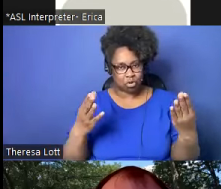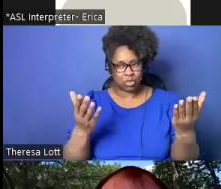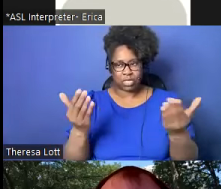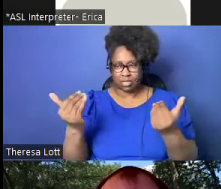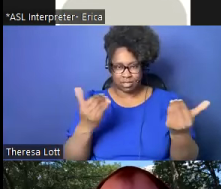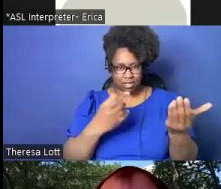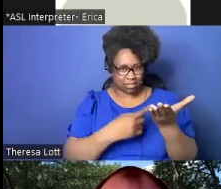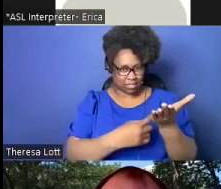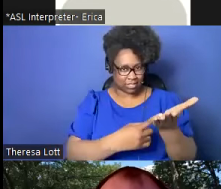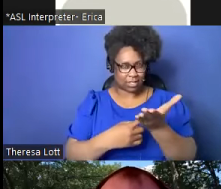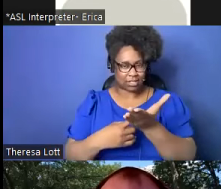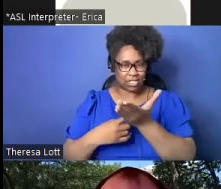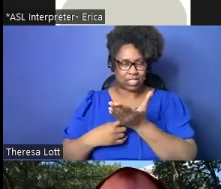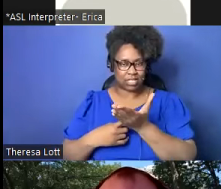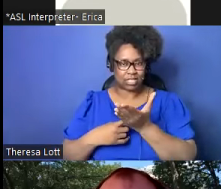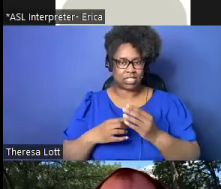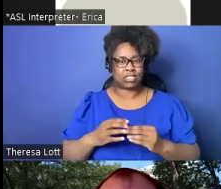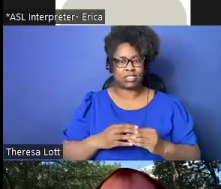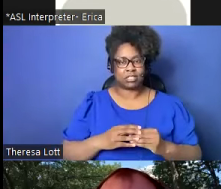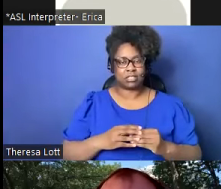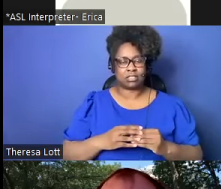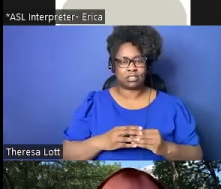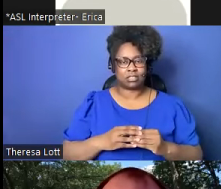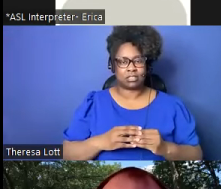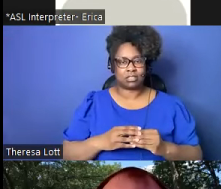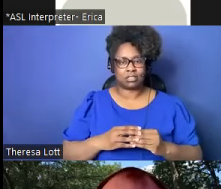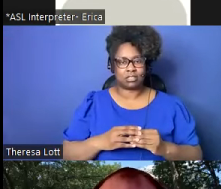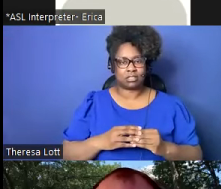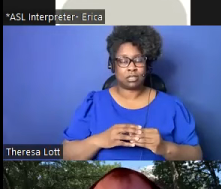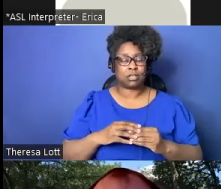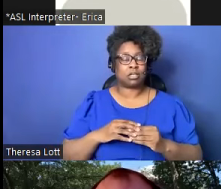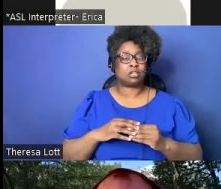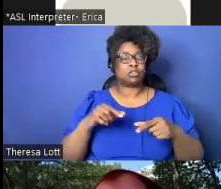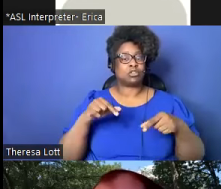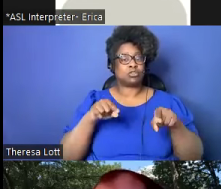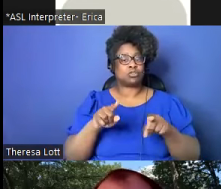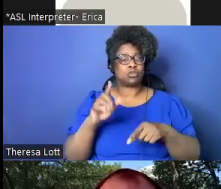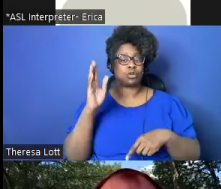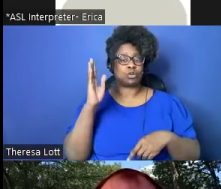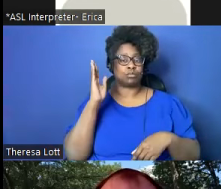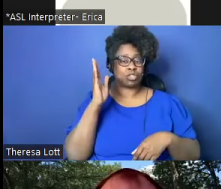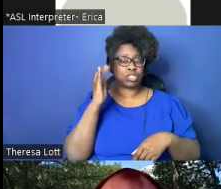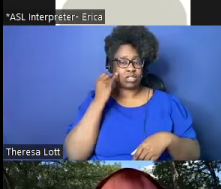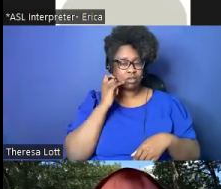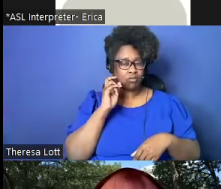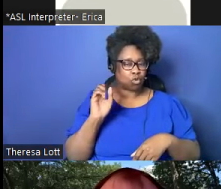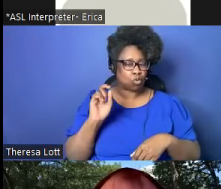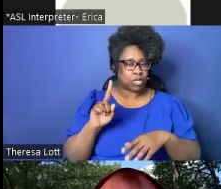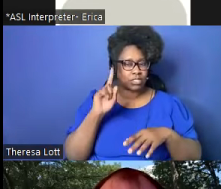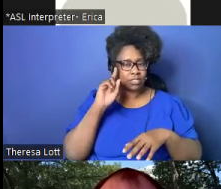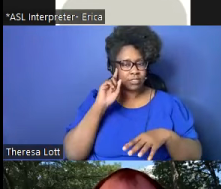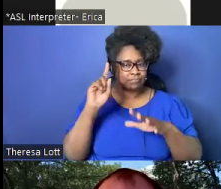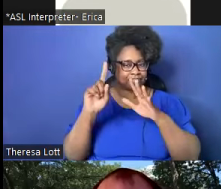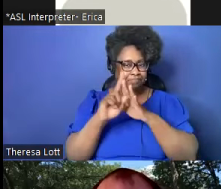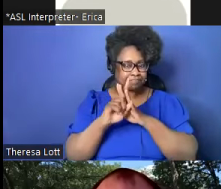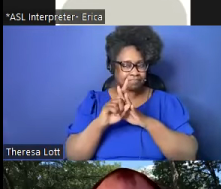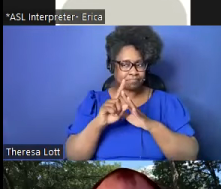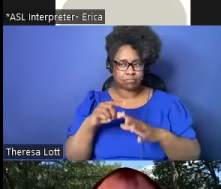discussion. If at any time when we're presenting, if you have any questions or thoughts that you'd like to